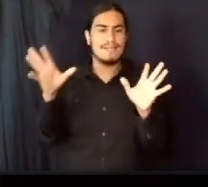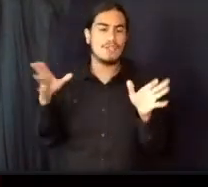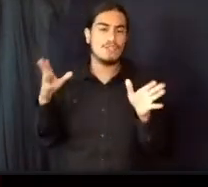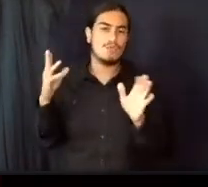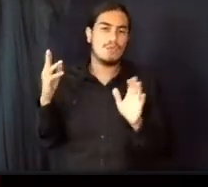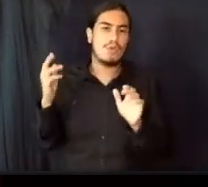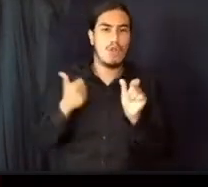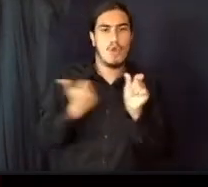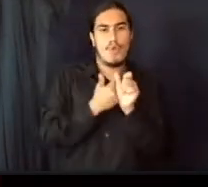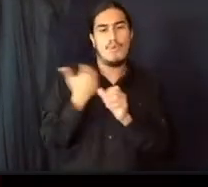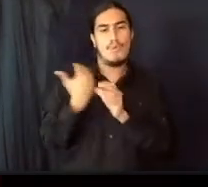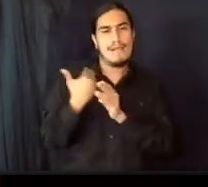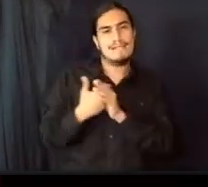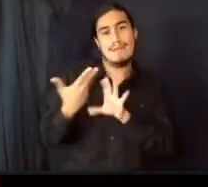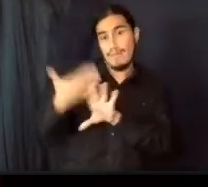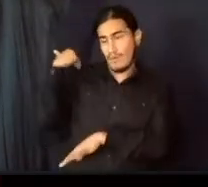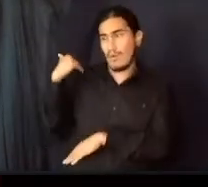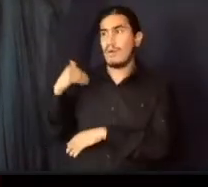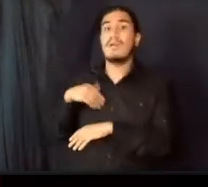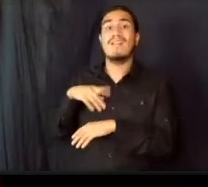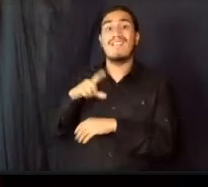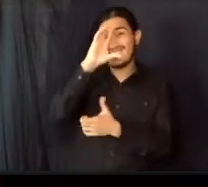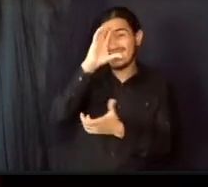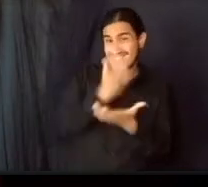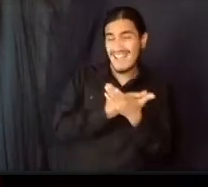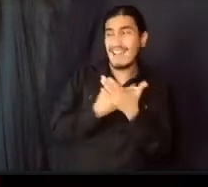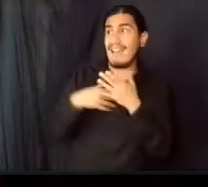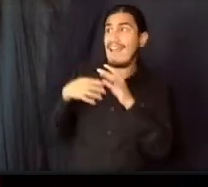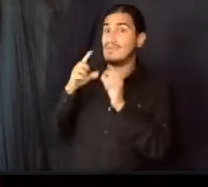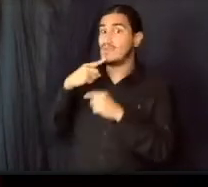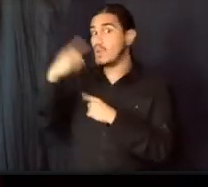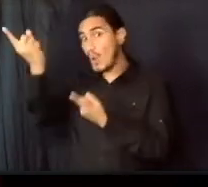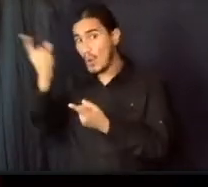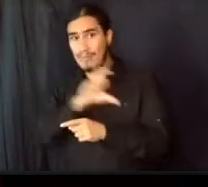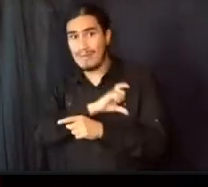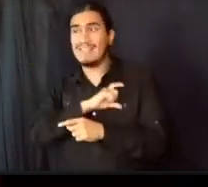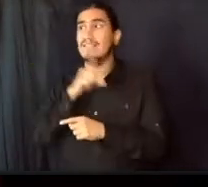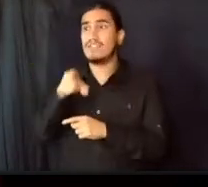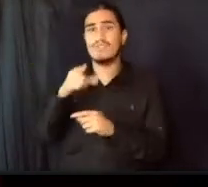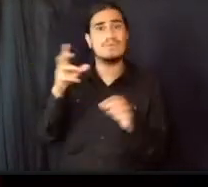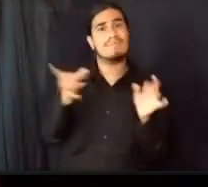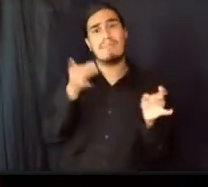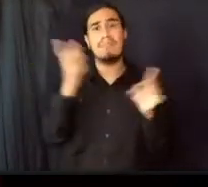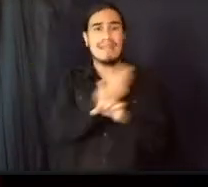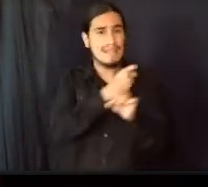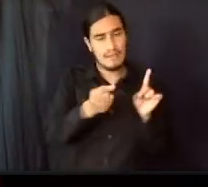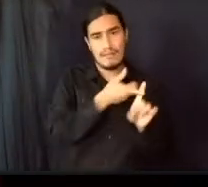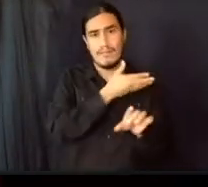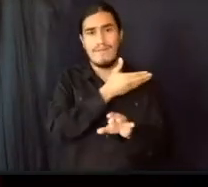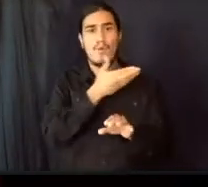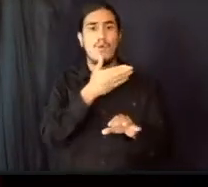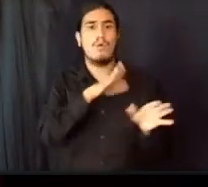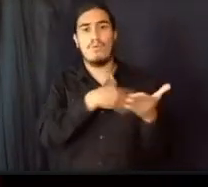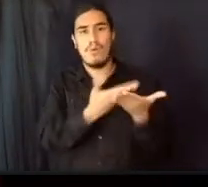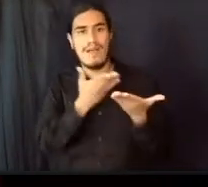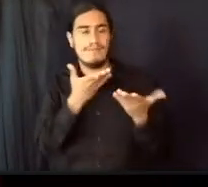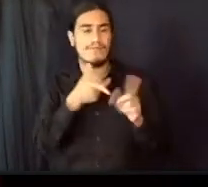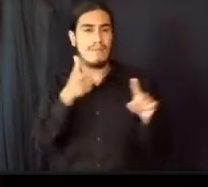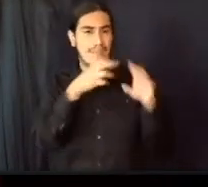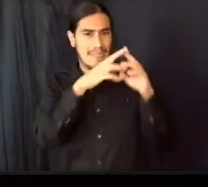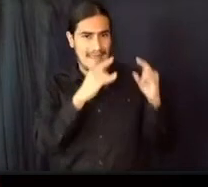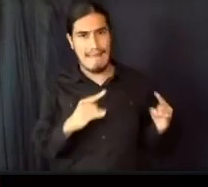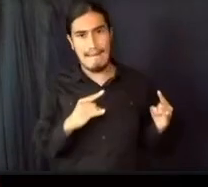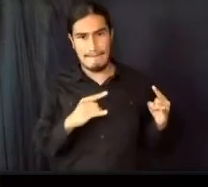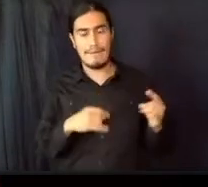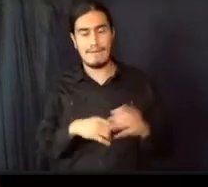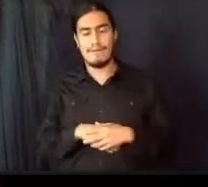police that someone had violently beaten her before he brought her away from the camp. Not only was Rita Ovo Oyonga's son